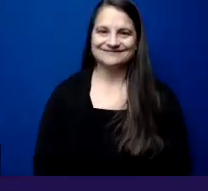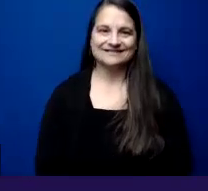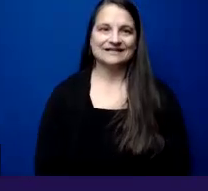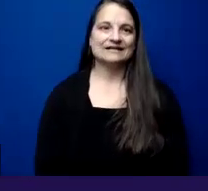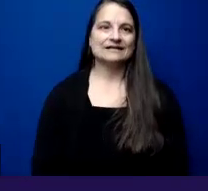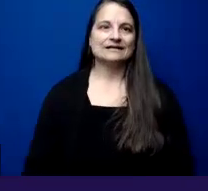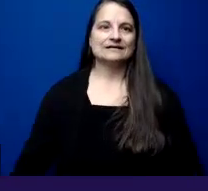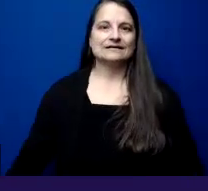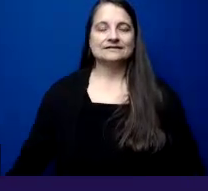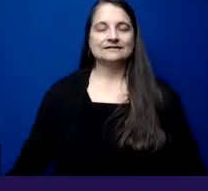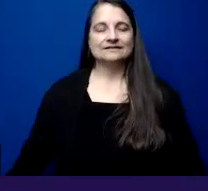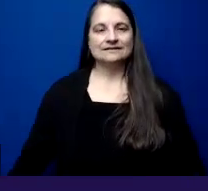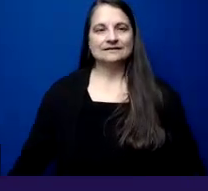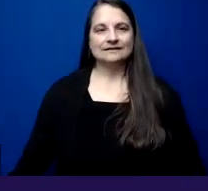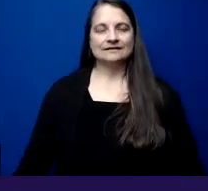Um,